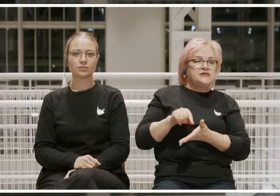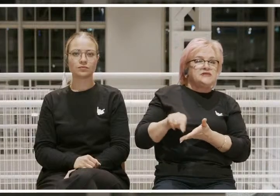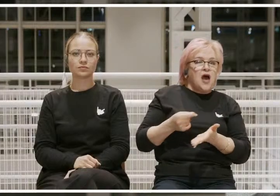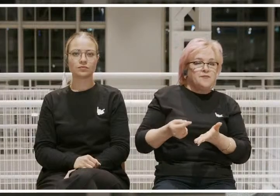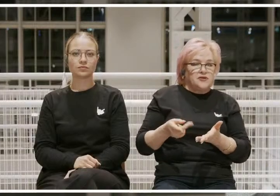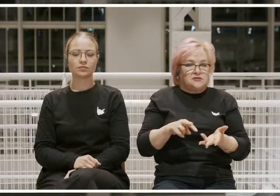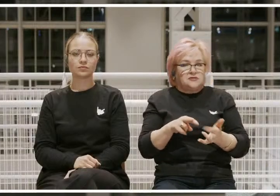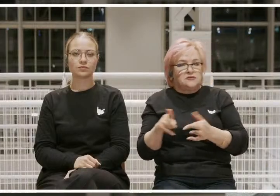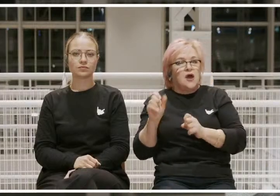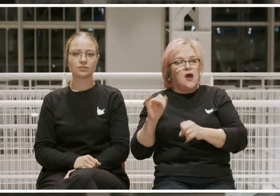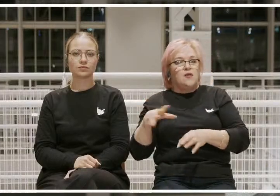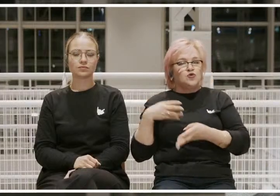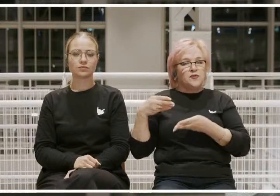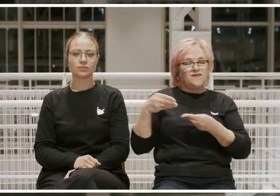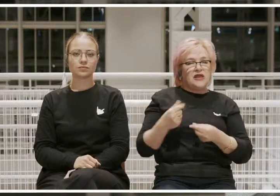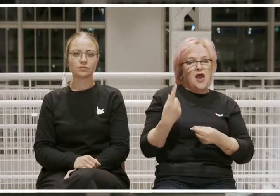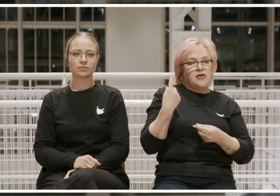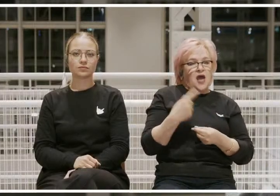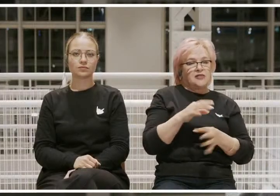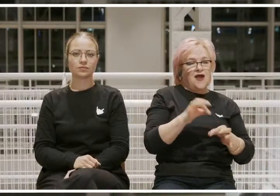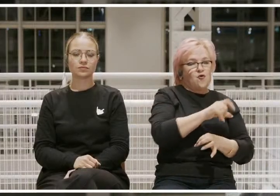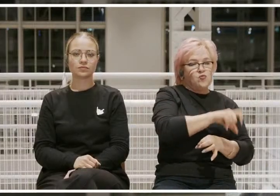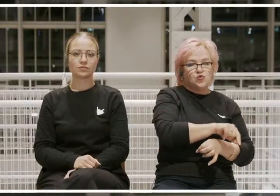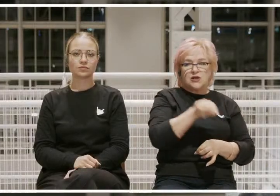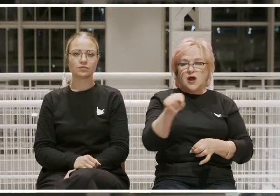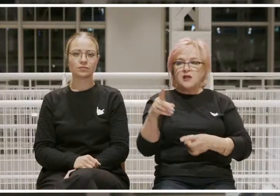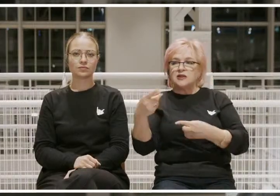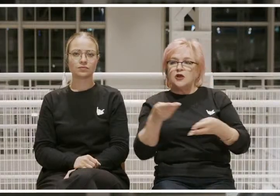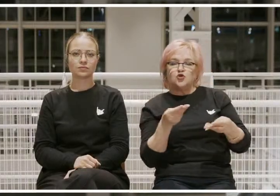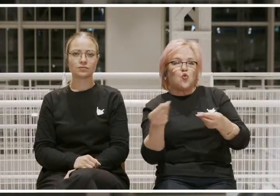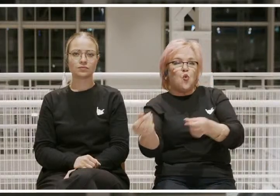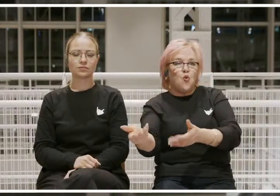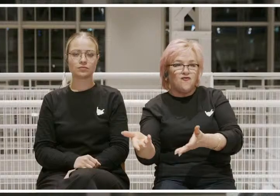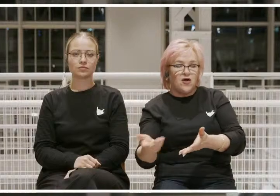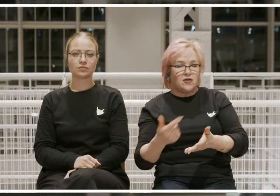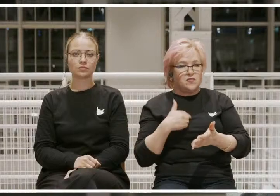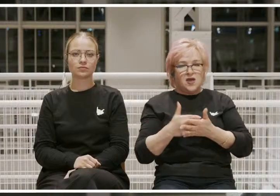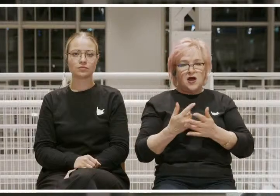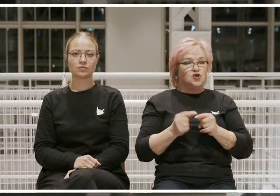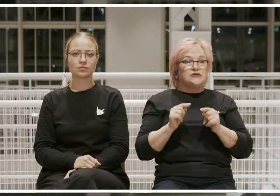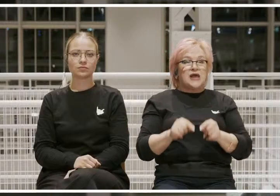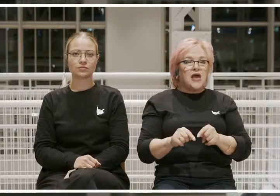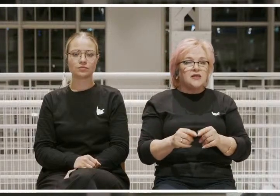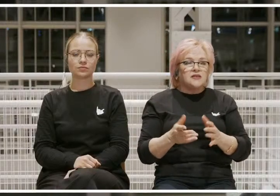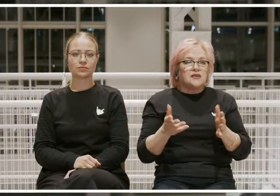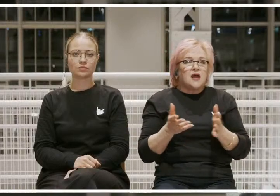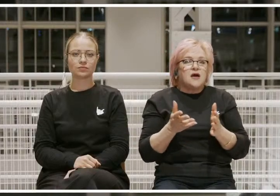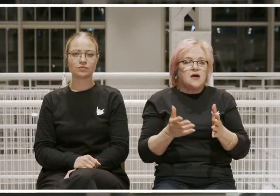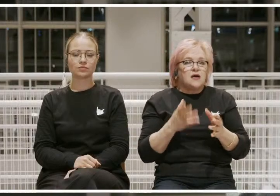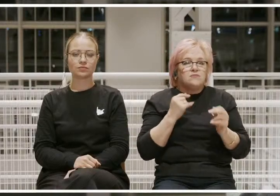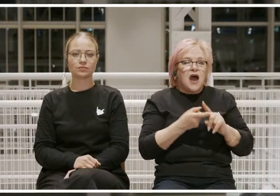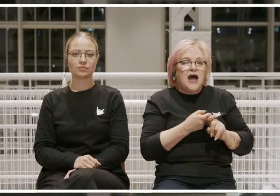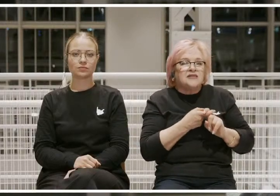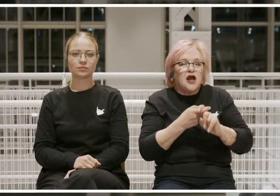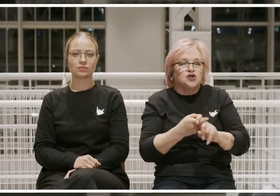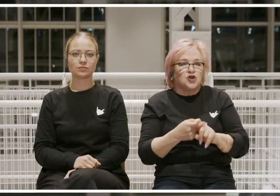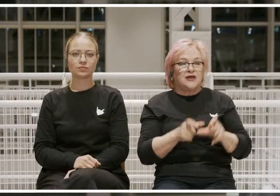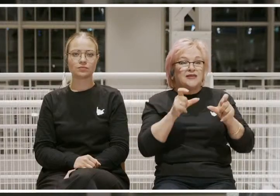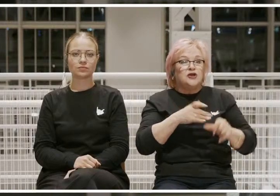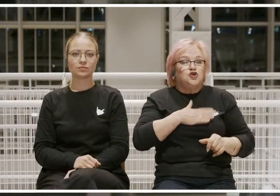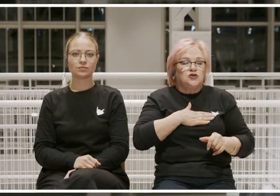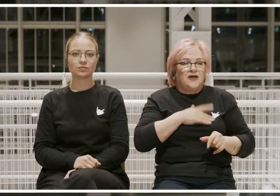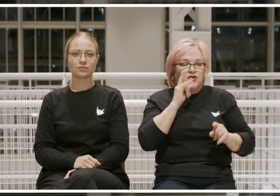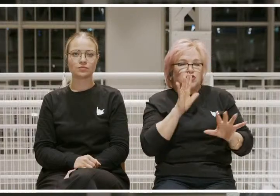influencing the other one. I feel like it also really reflects on just like this human condition of just us